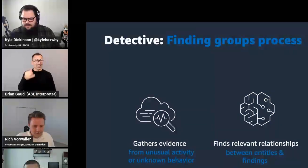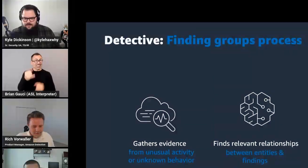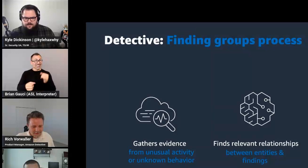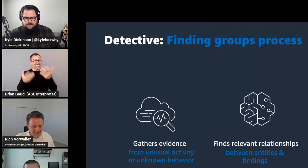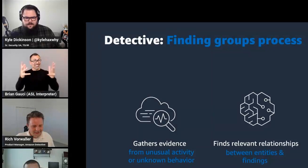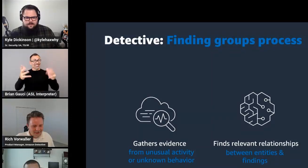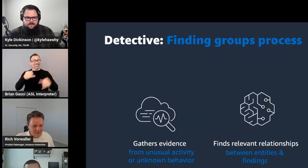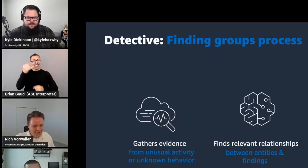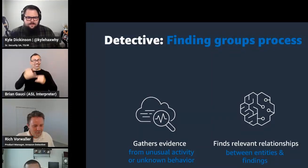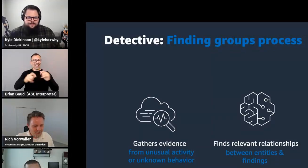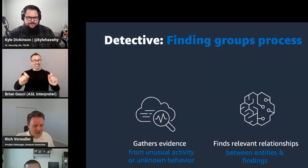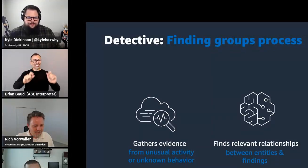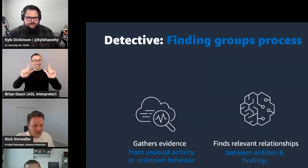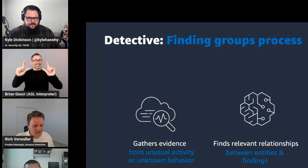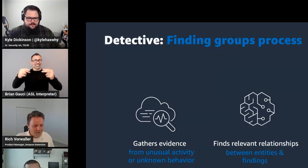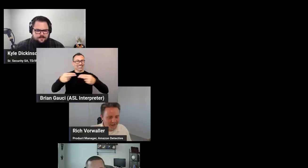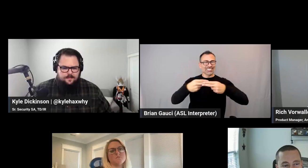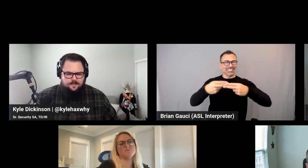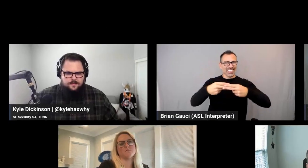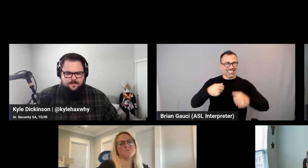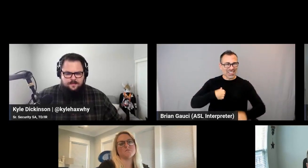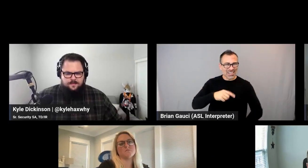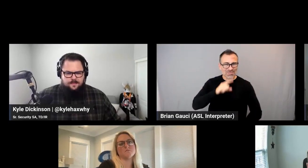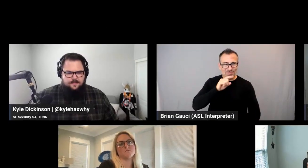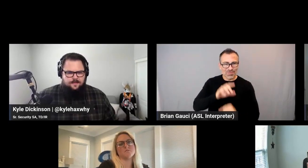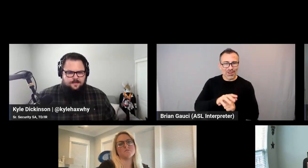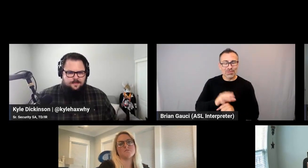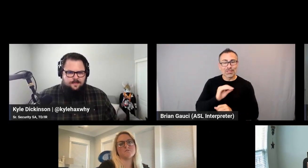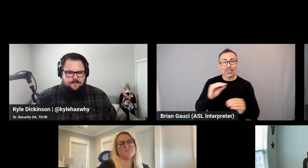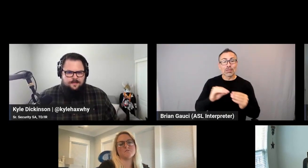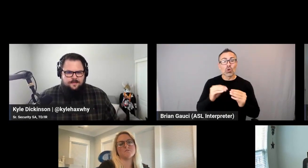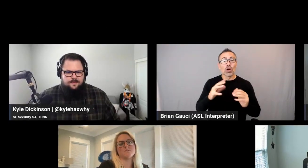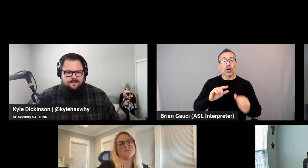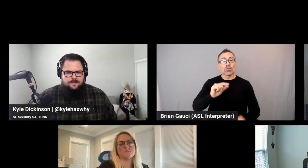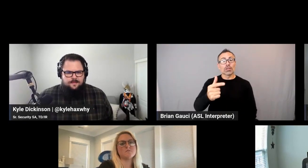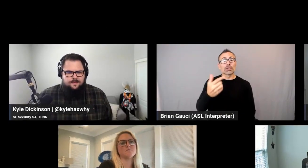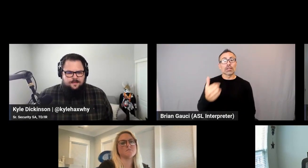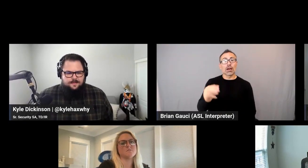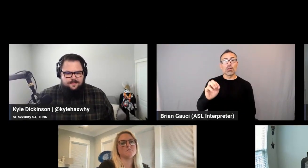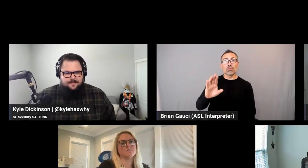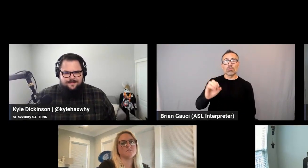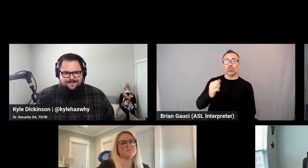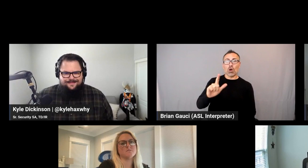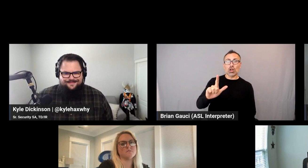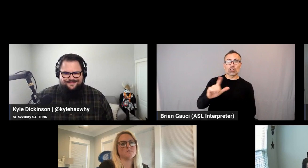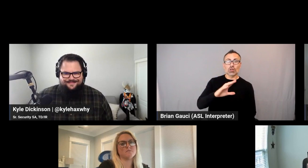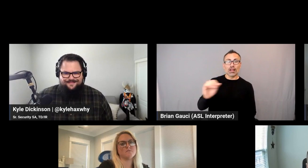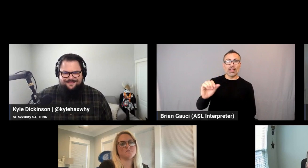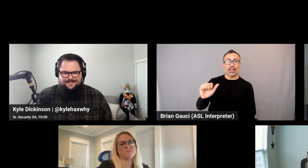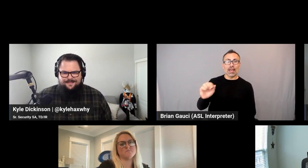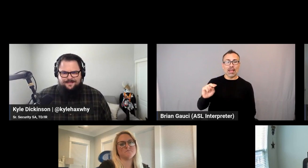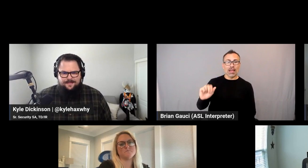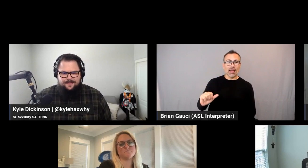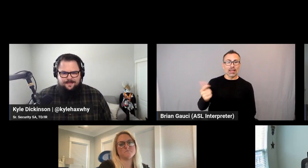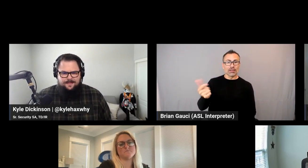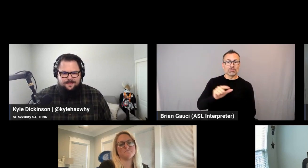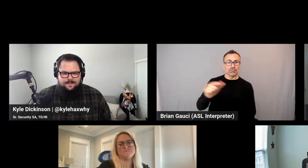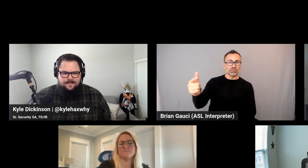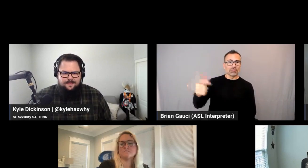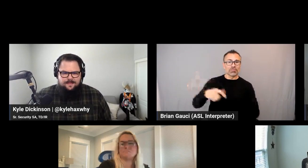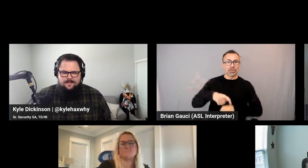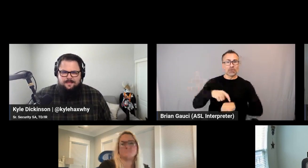I promise. Nothing more. I want to give Marshall and Anna the majority of the time so they can actually demo it and show it in